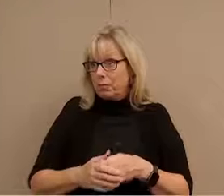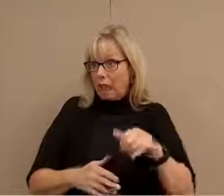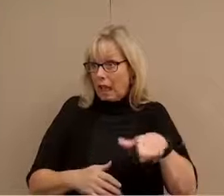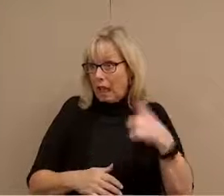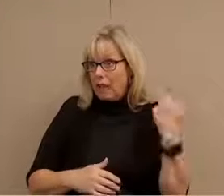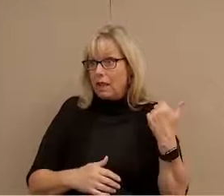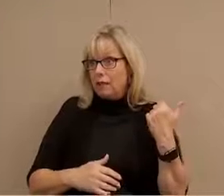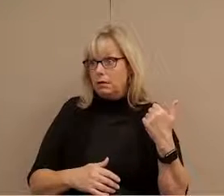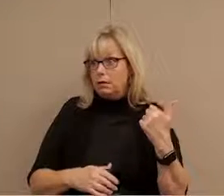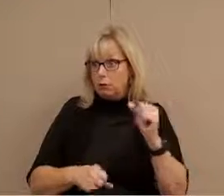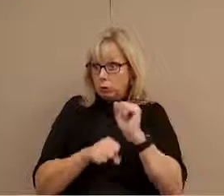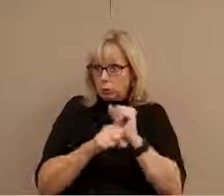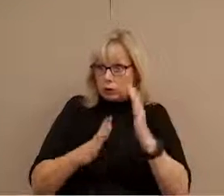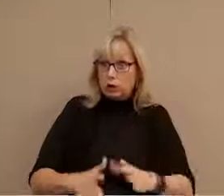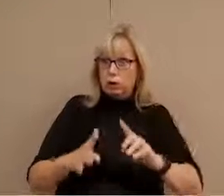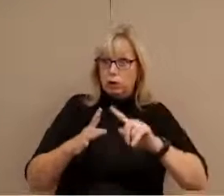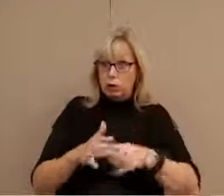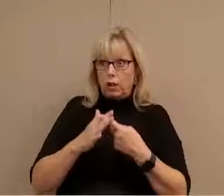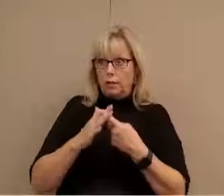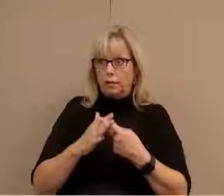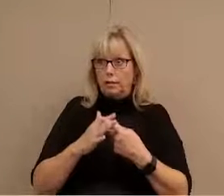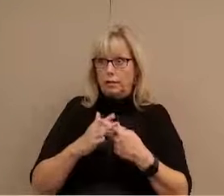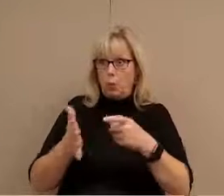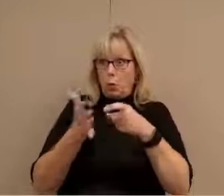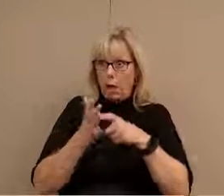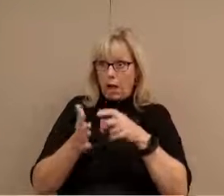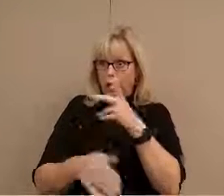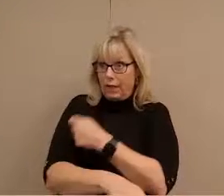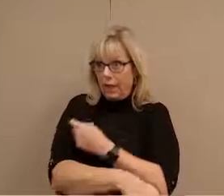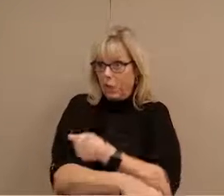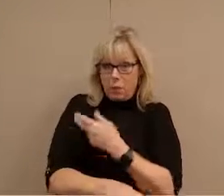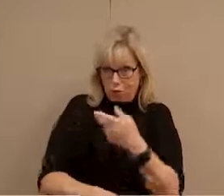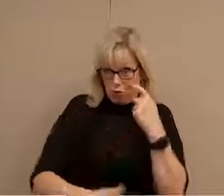other employers starting to require